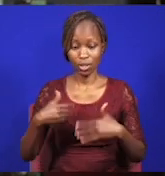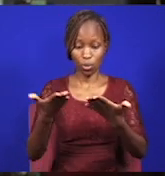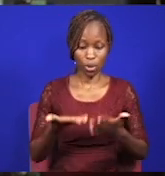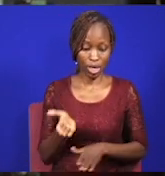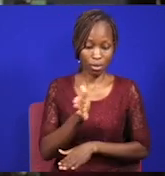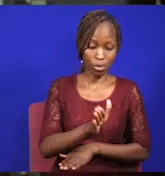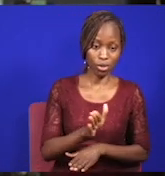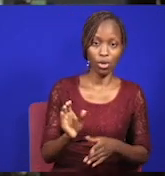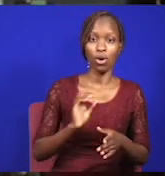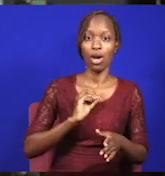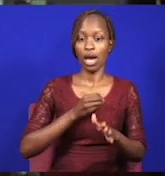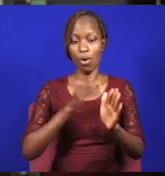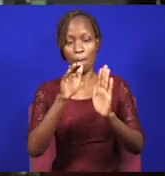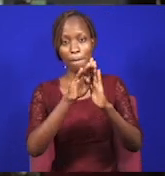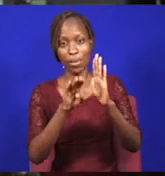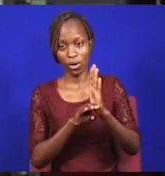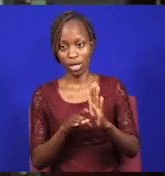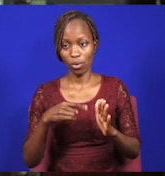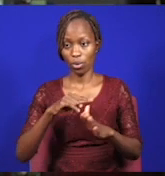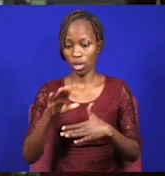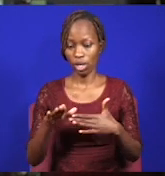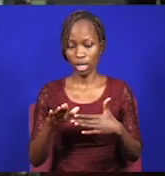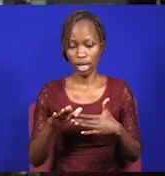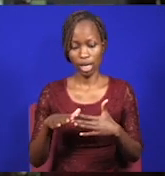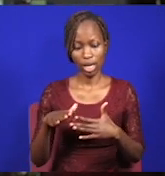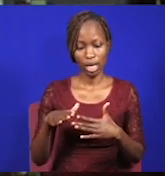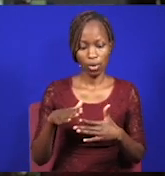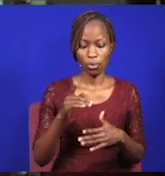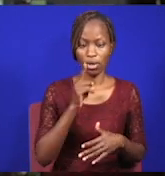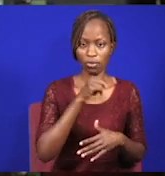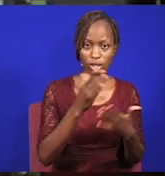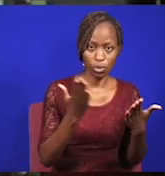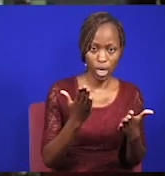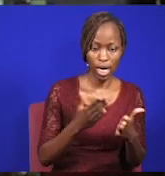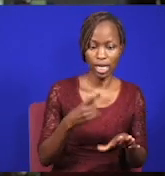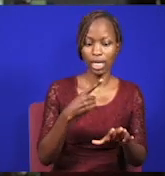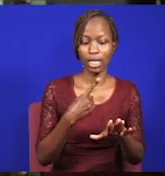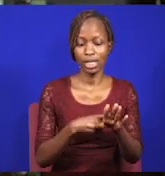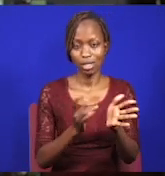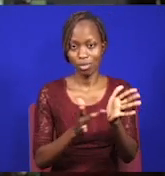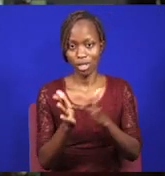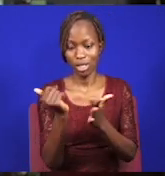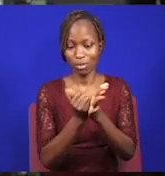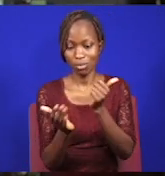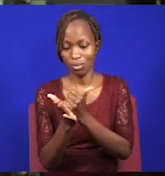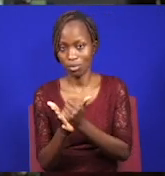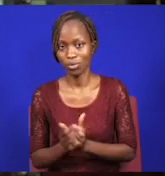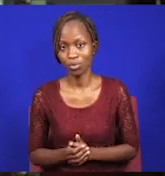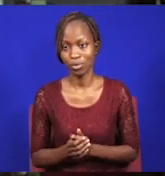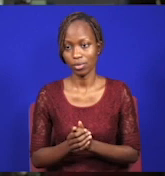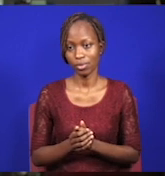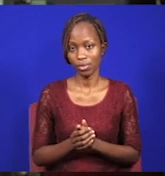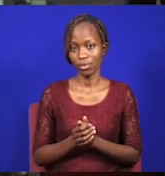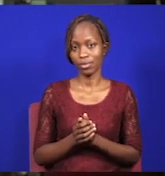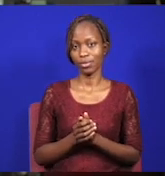to our game show. We all left off at the scene of crucifixion, where the Lord Jesus